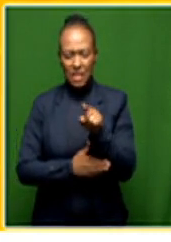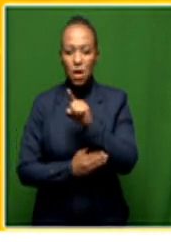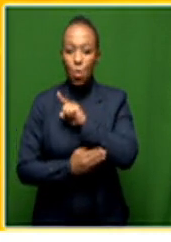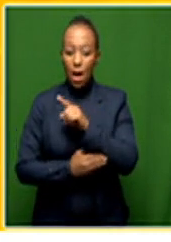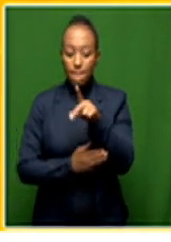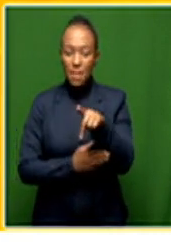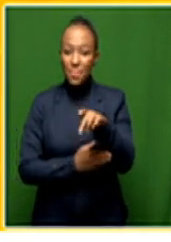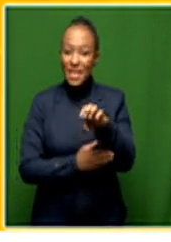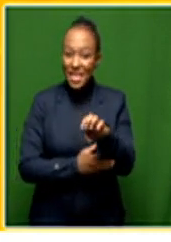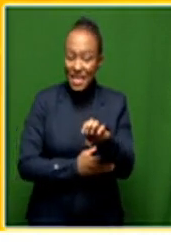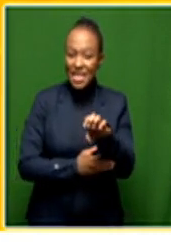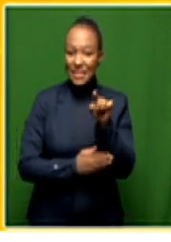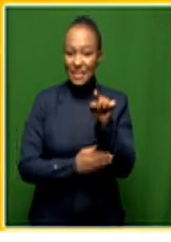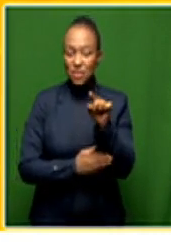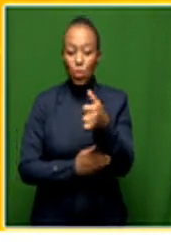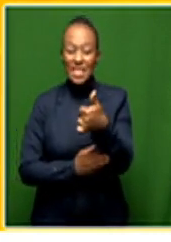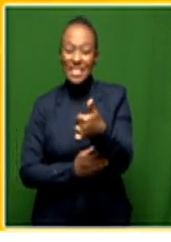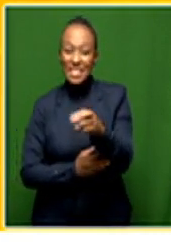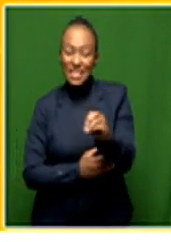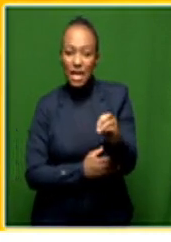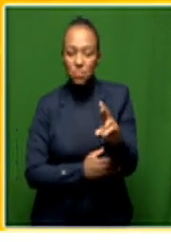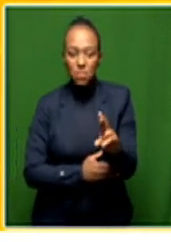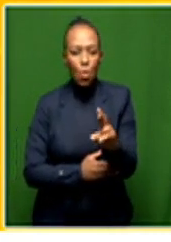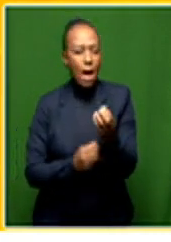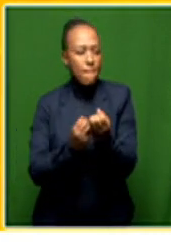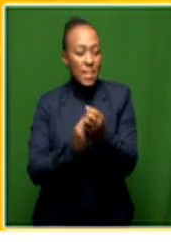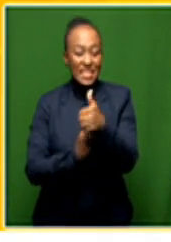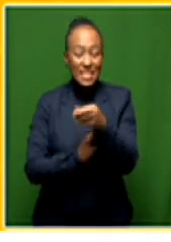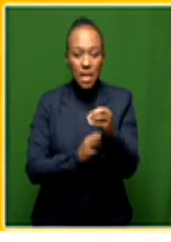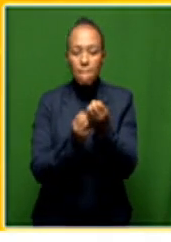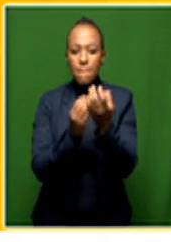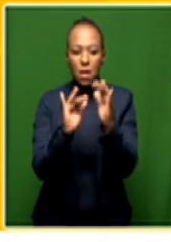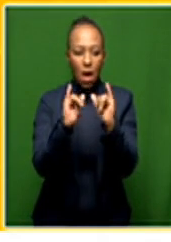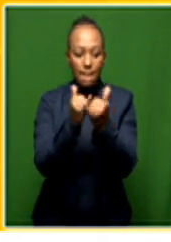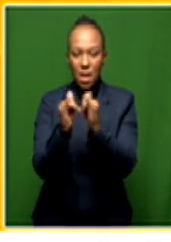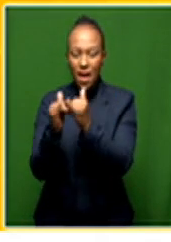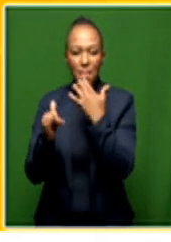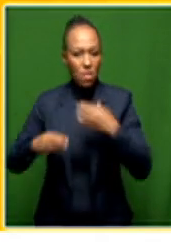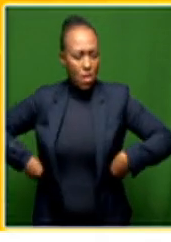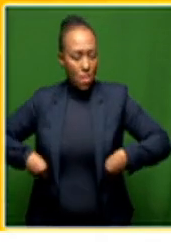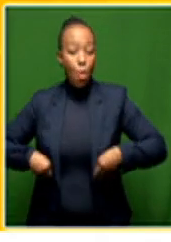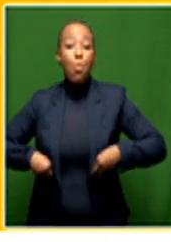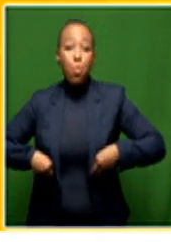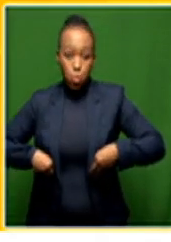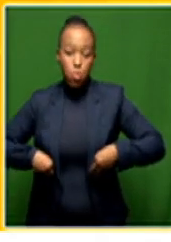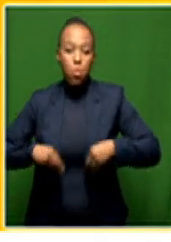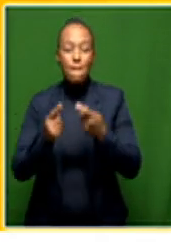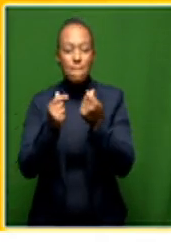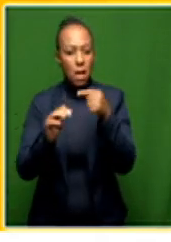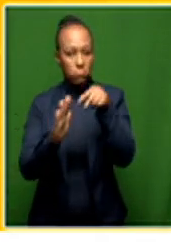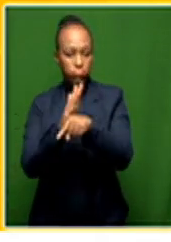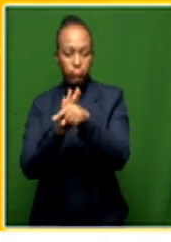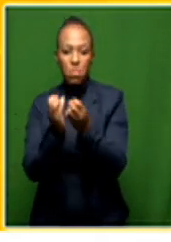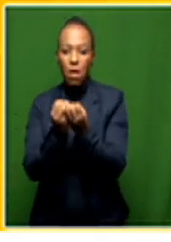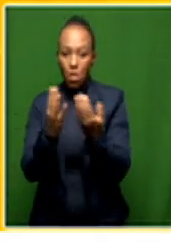PPE scandal had over 600 unlawful contracts and it cost the country billions of rands. The committee says that